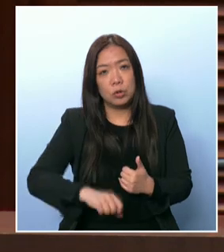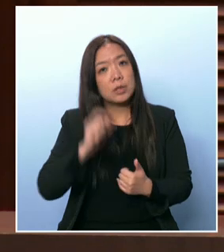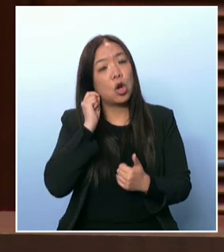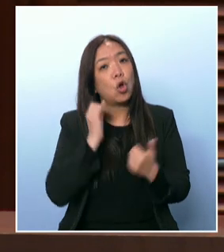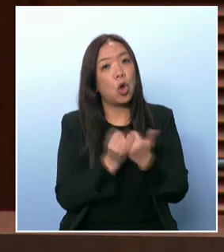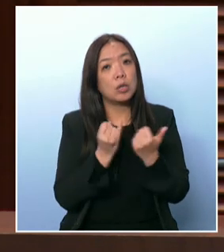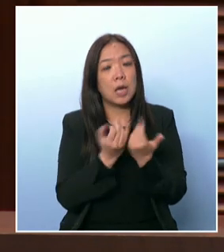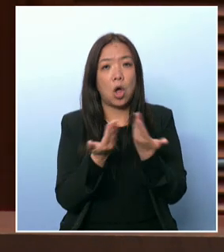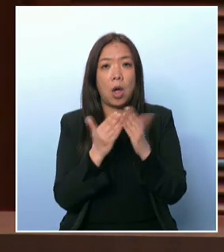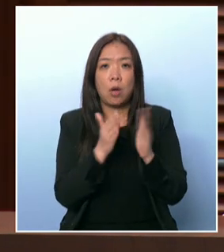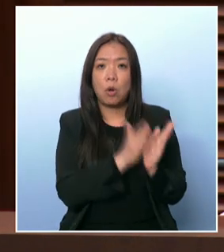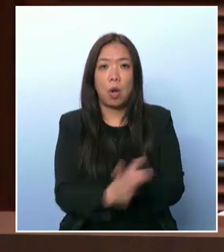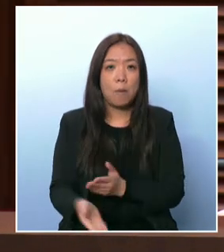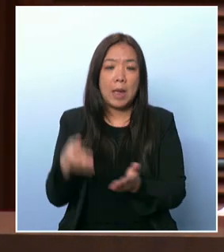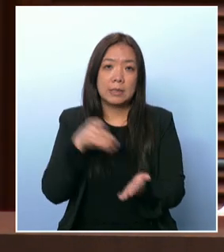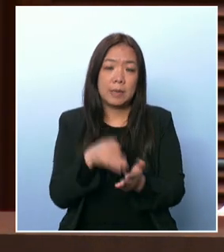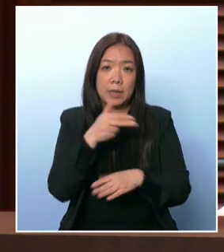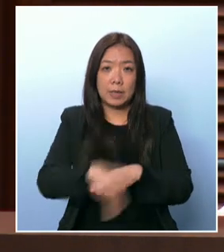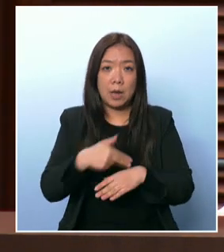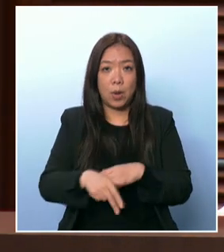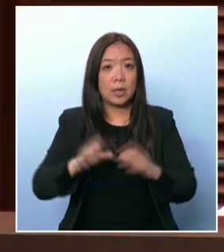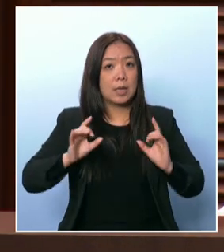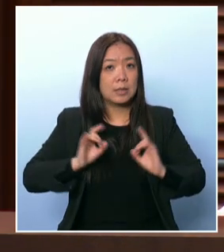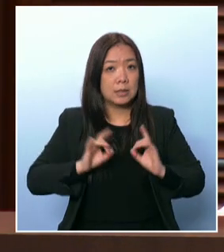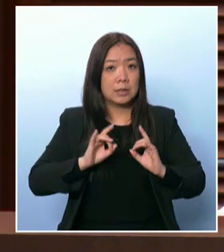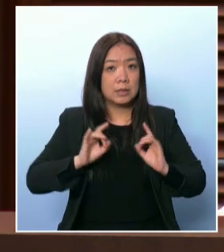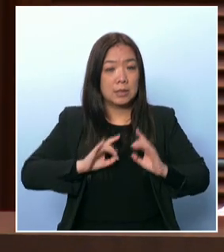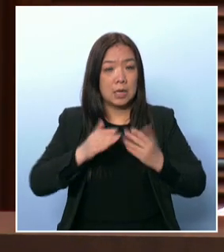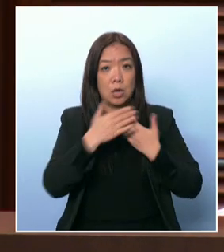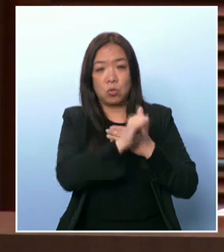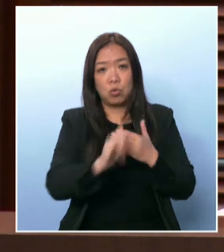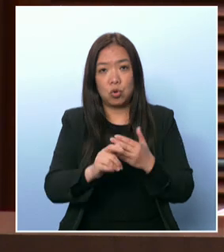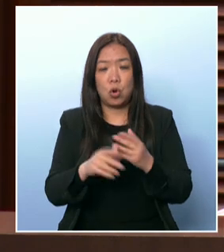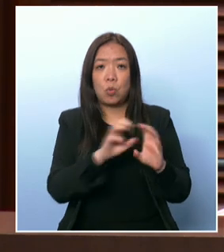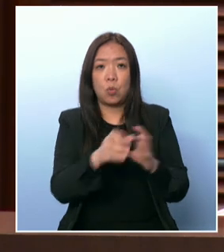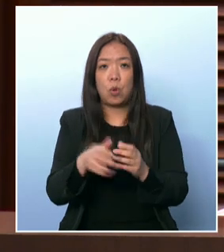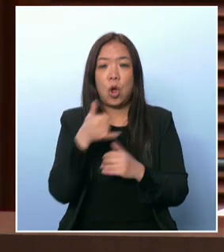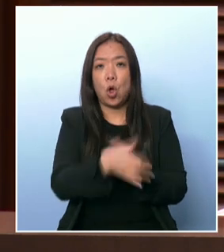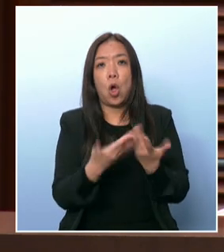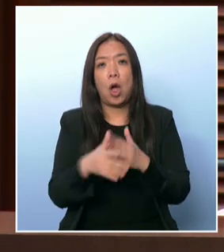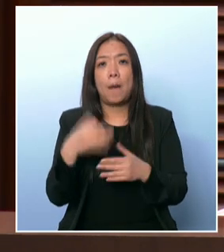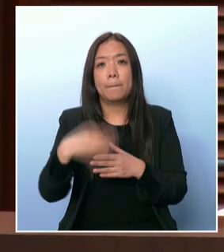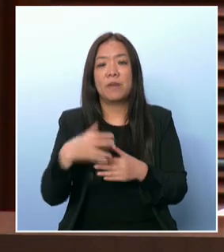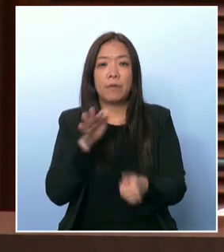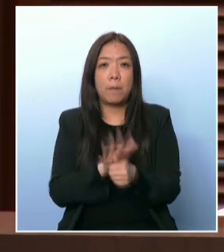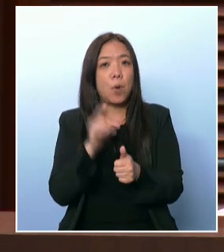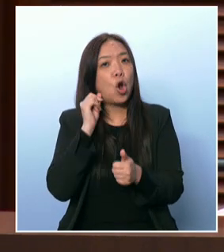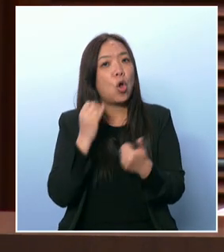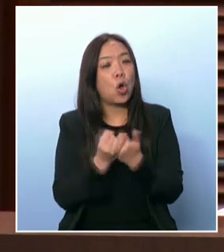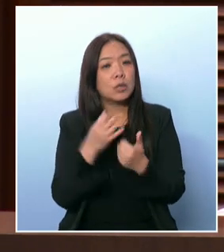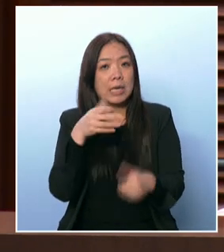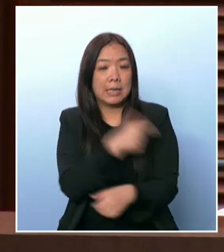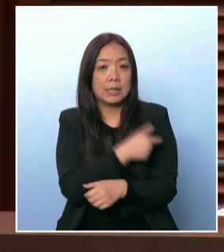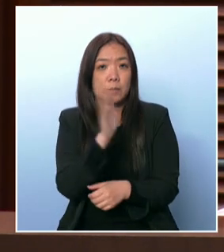on the 2nd of December 2024. The program covers all full-time female students studying in Hong Kong